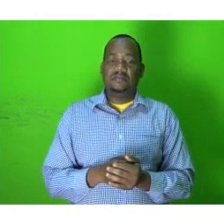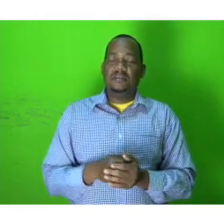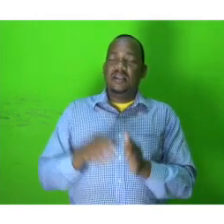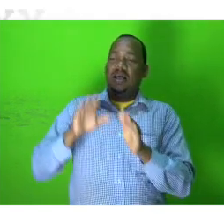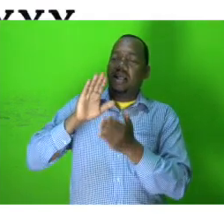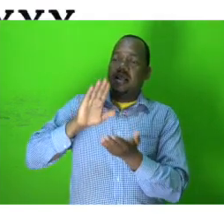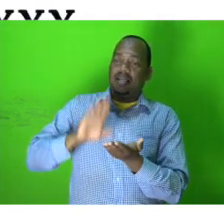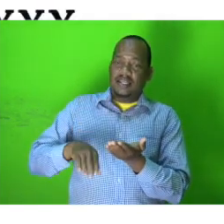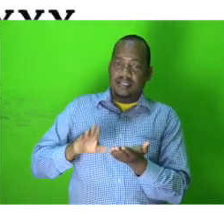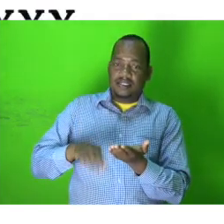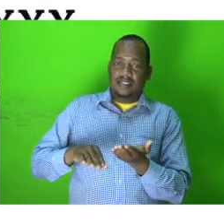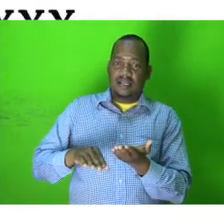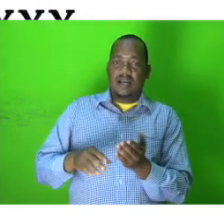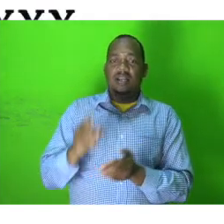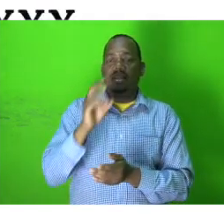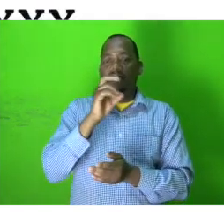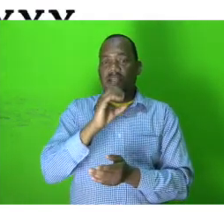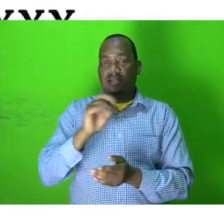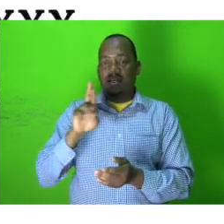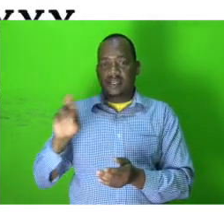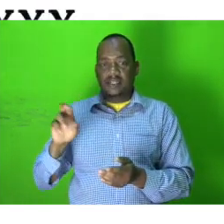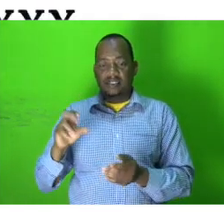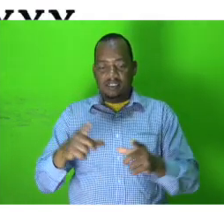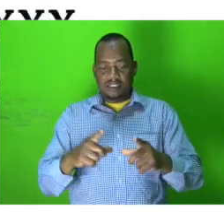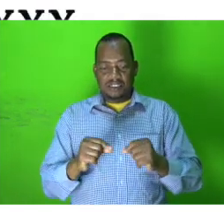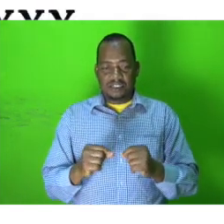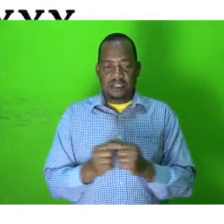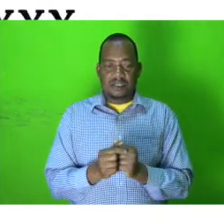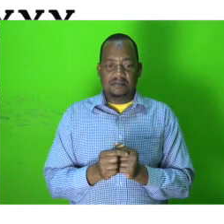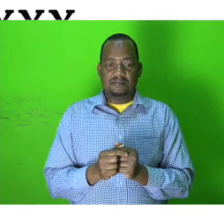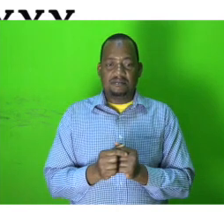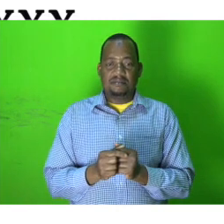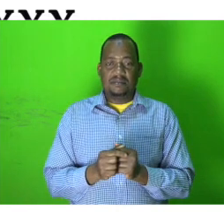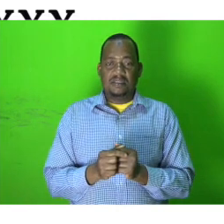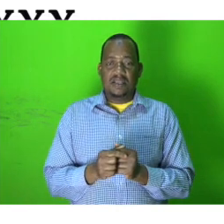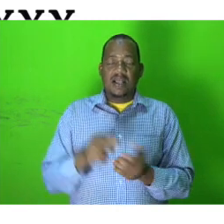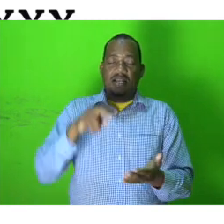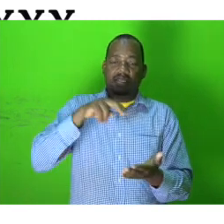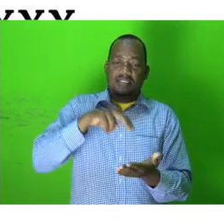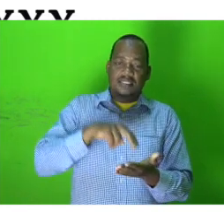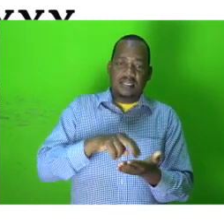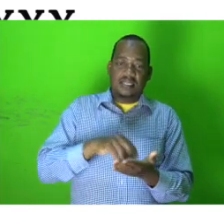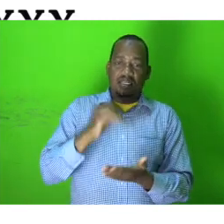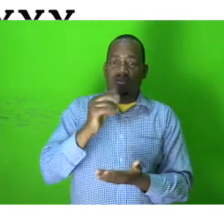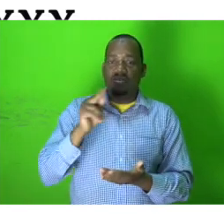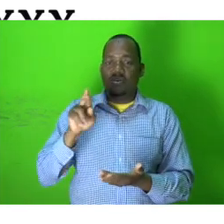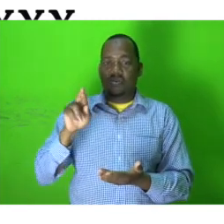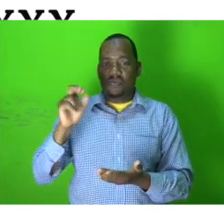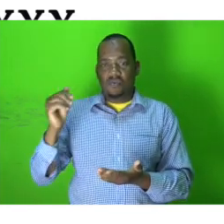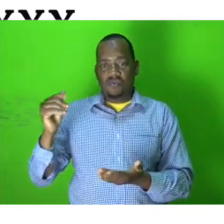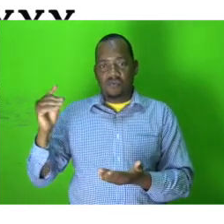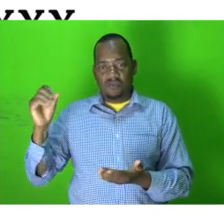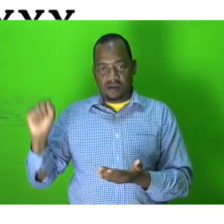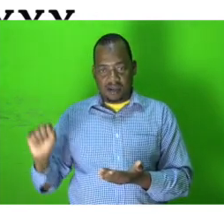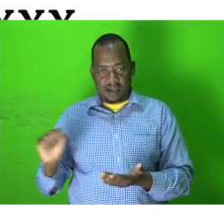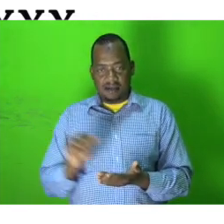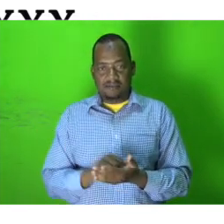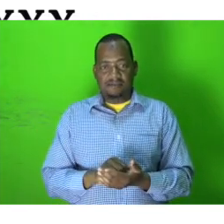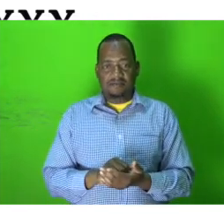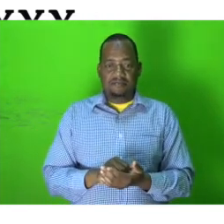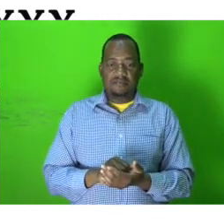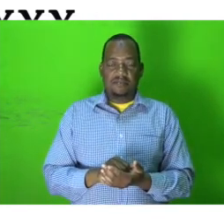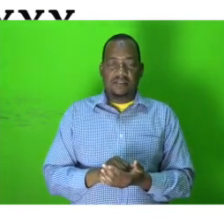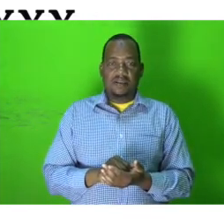Less uncredited check, less standing order,